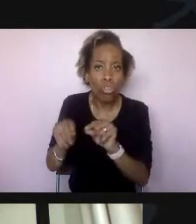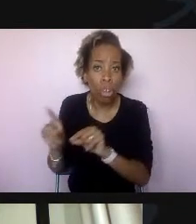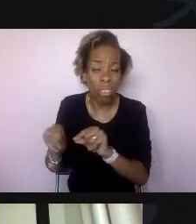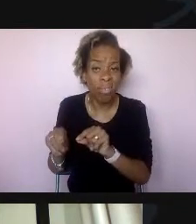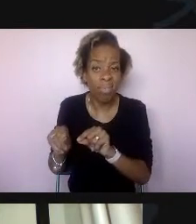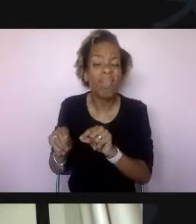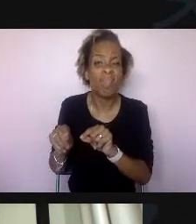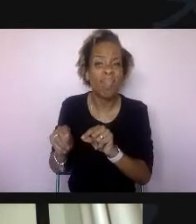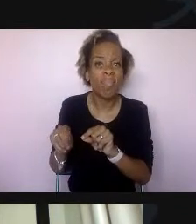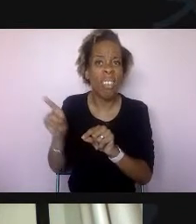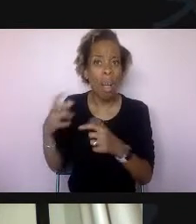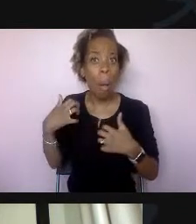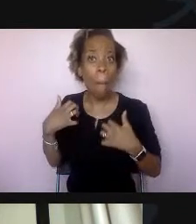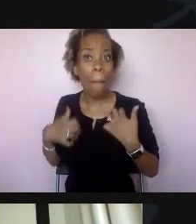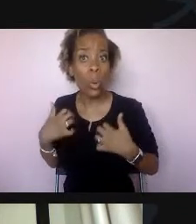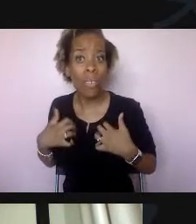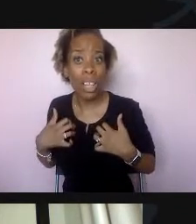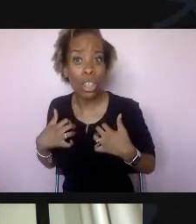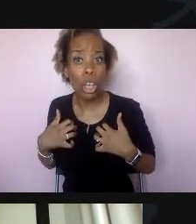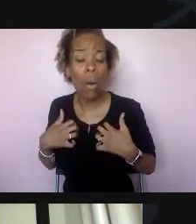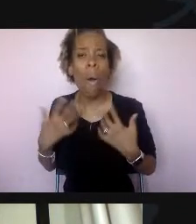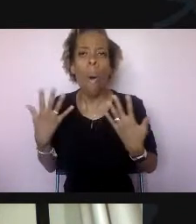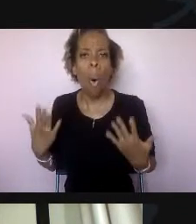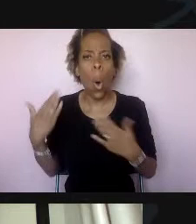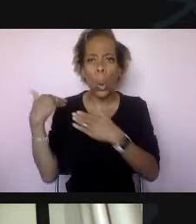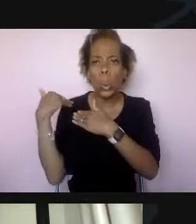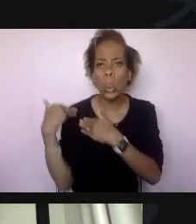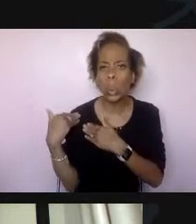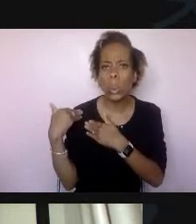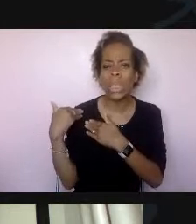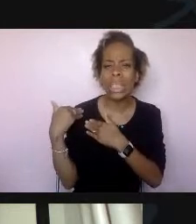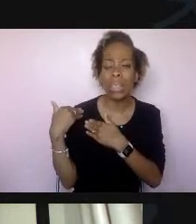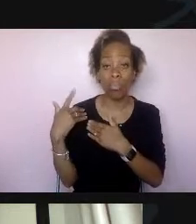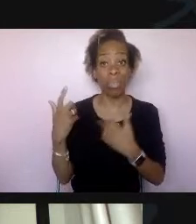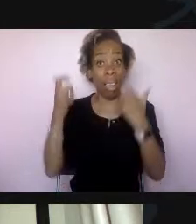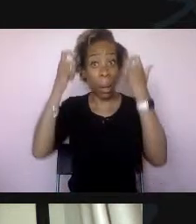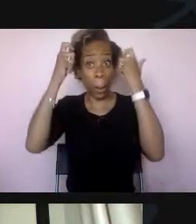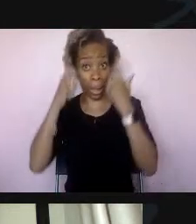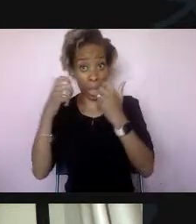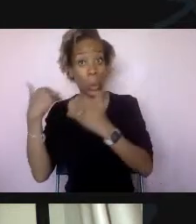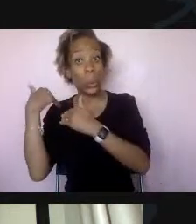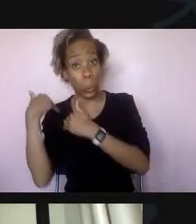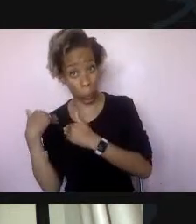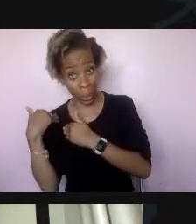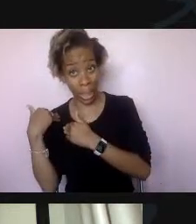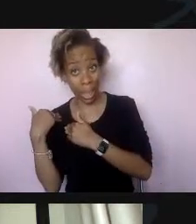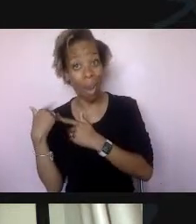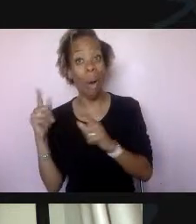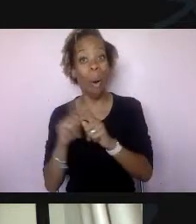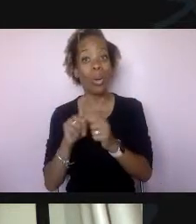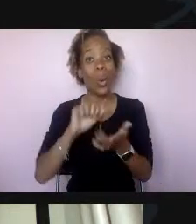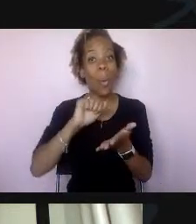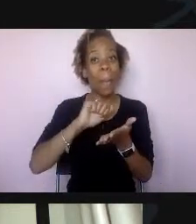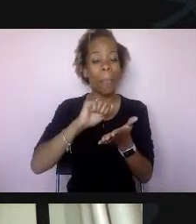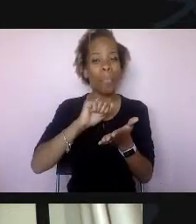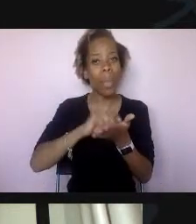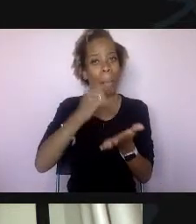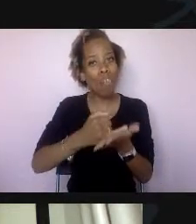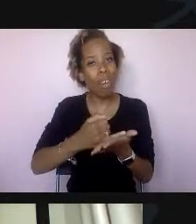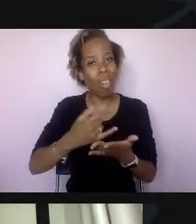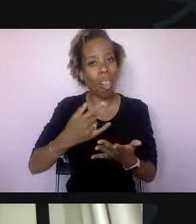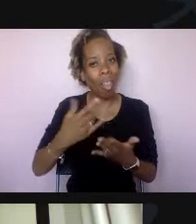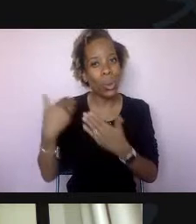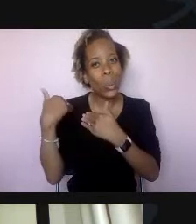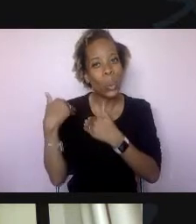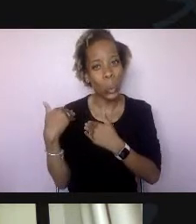reinforce that the employers have a moral duty. They have a legal duty under the Public Sector Equality Act. But there's also, the business case